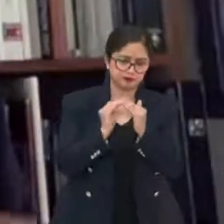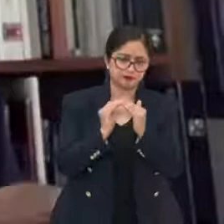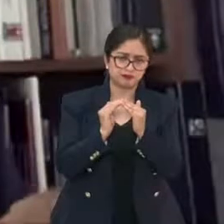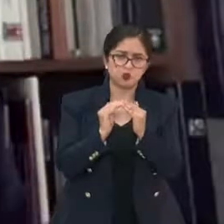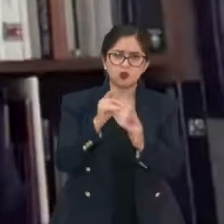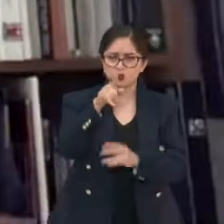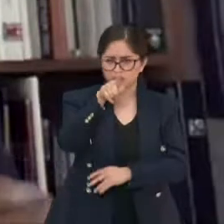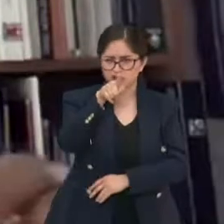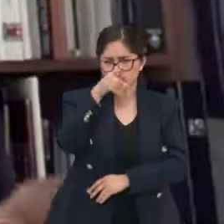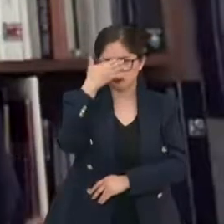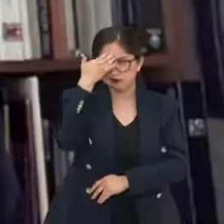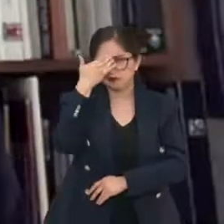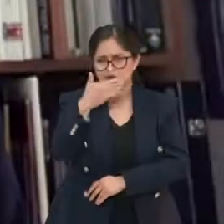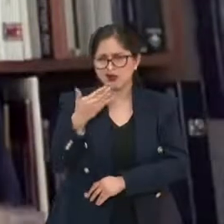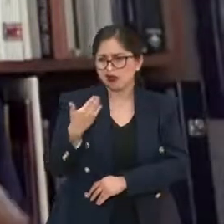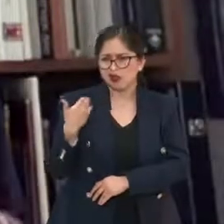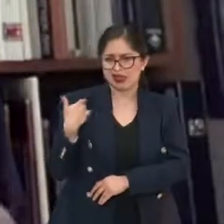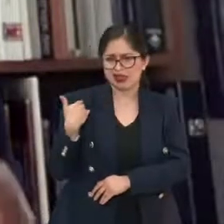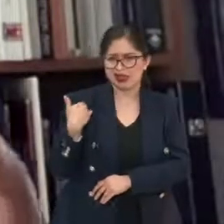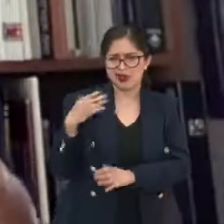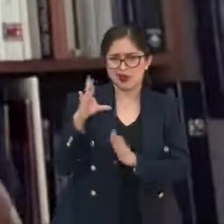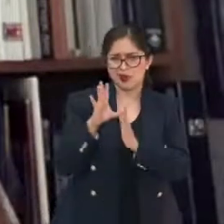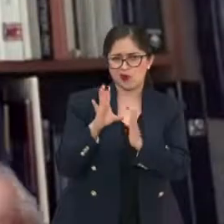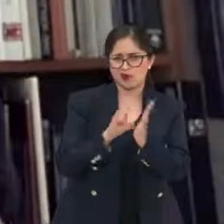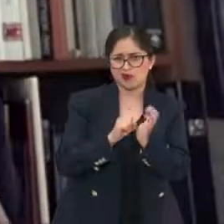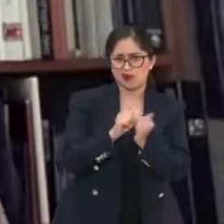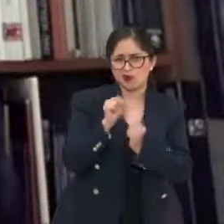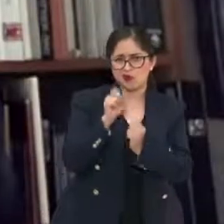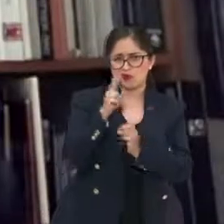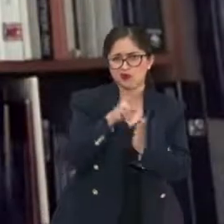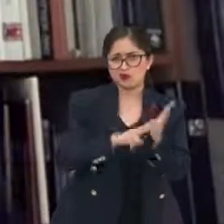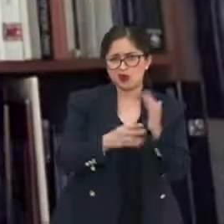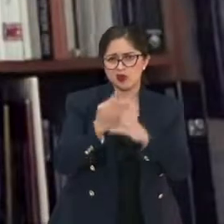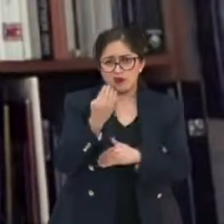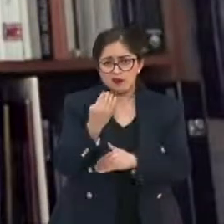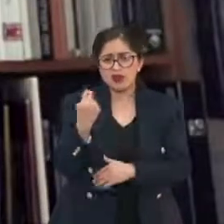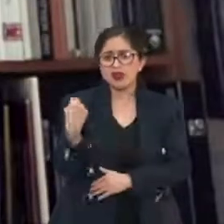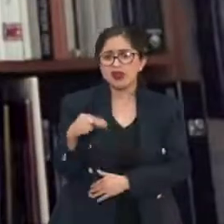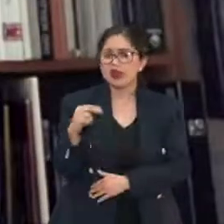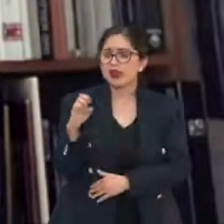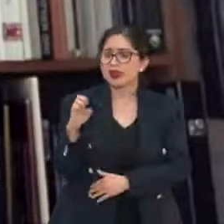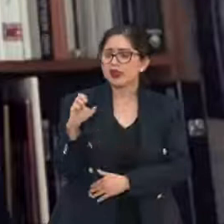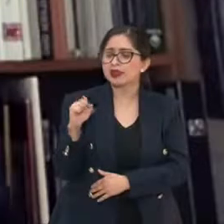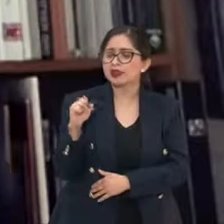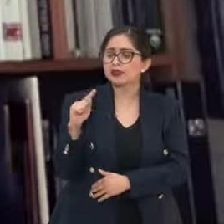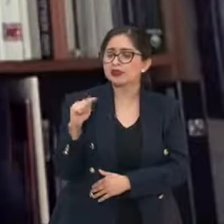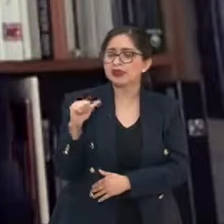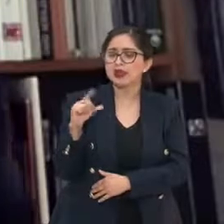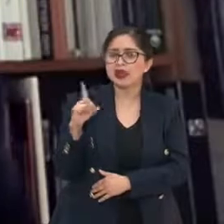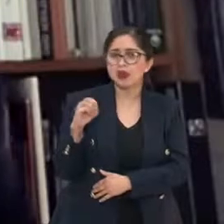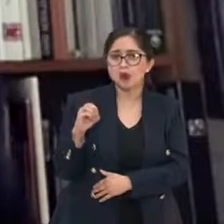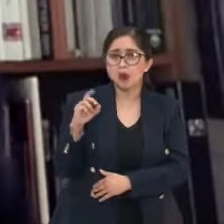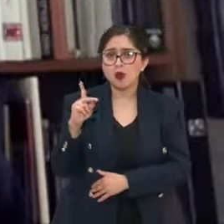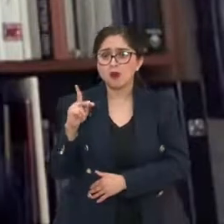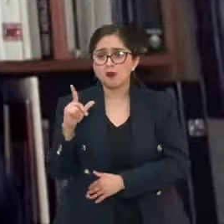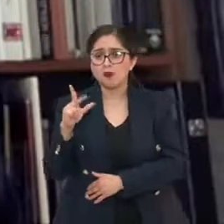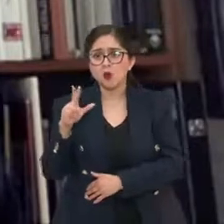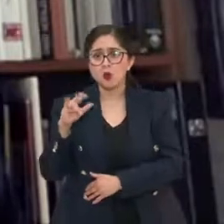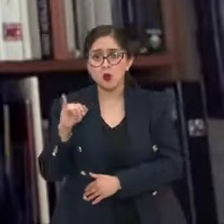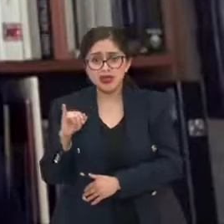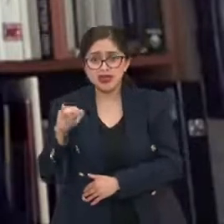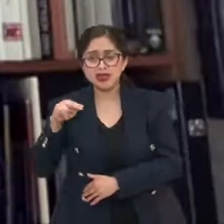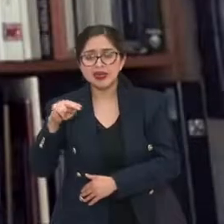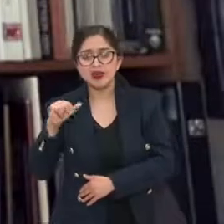government with the participation of all ethnicities. You know that 2009 Constitution has adopted the name